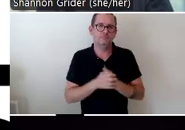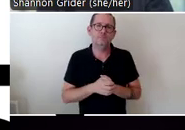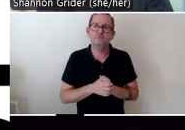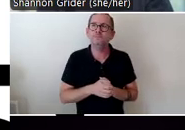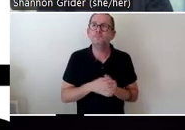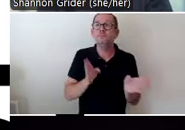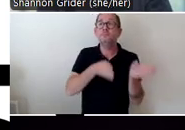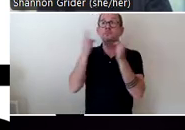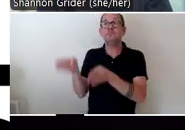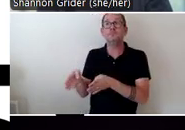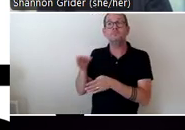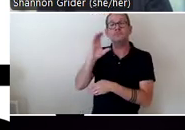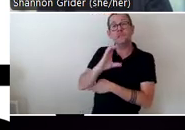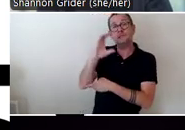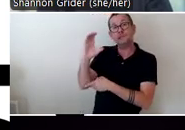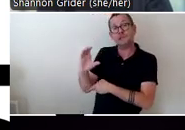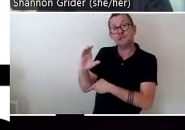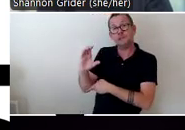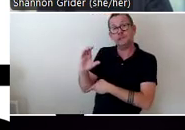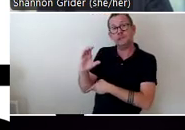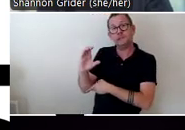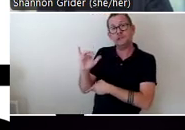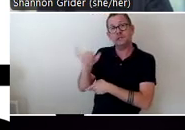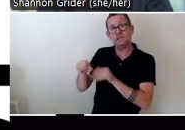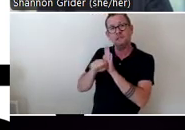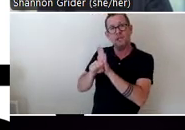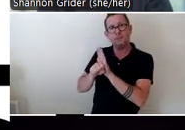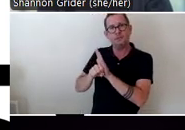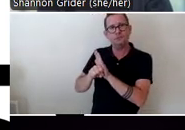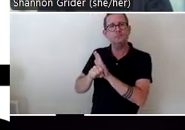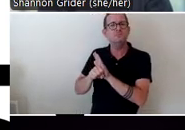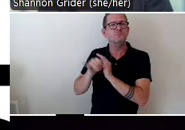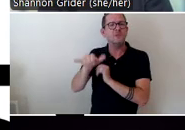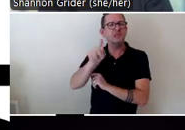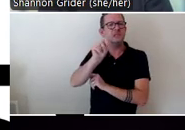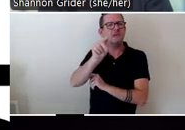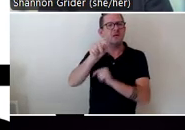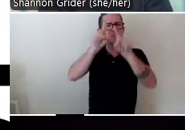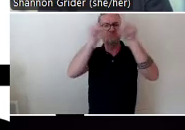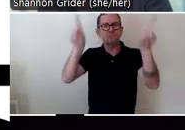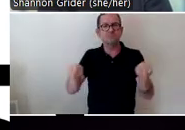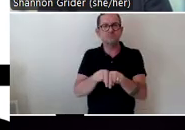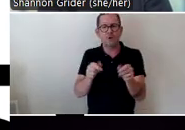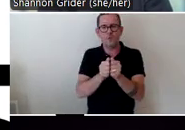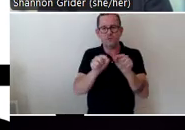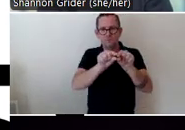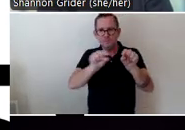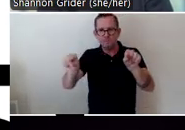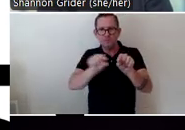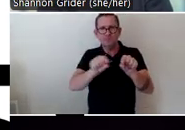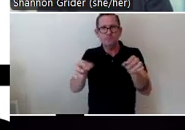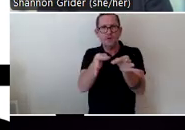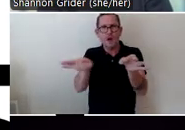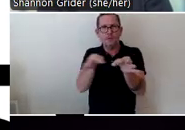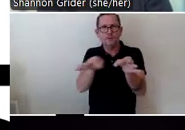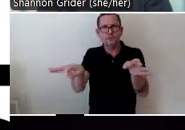offer this service on your signage, then they come in with that assuredness that you have the knowledge to provide them access. The